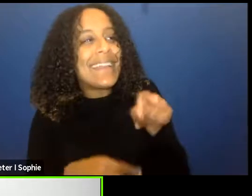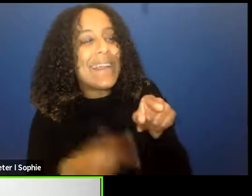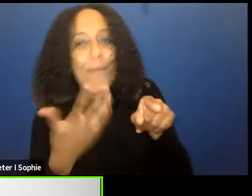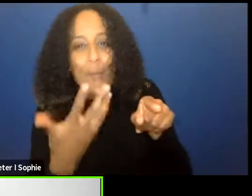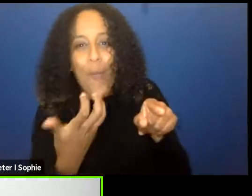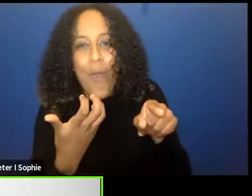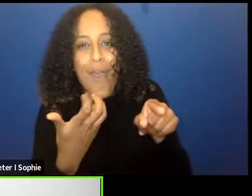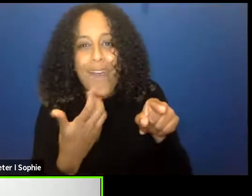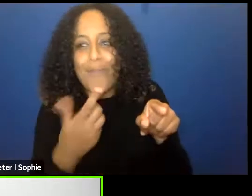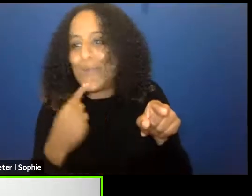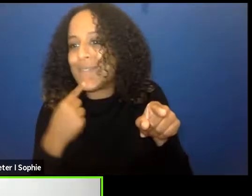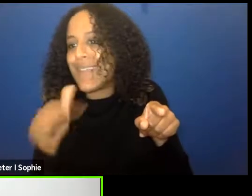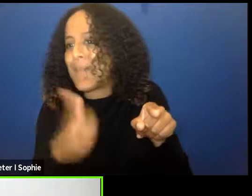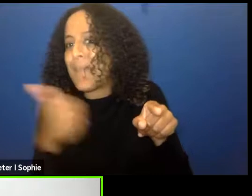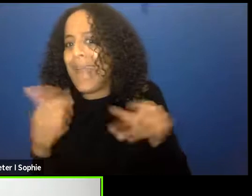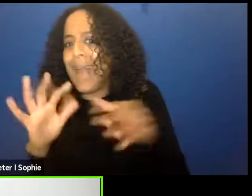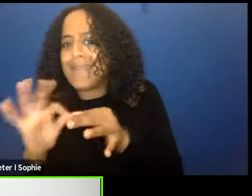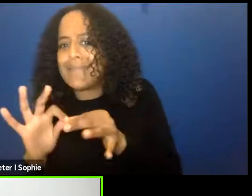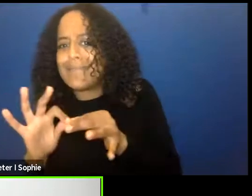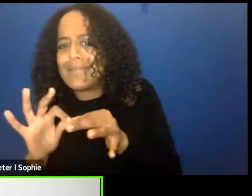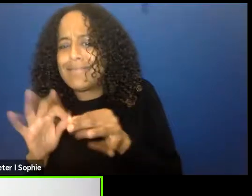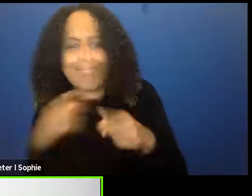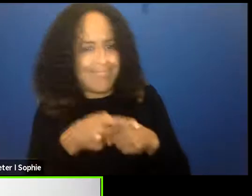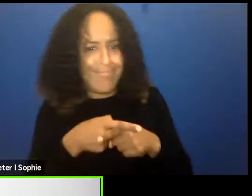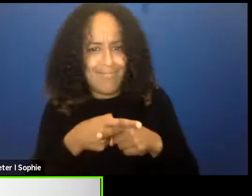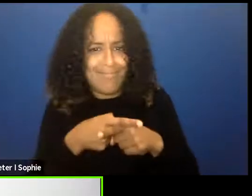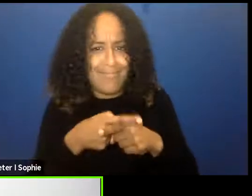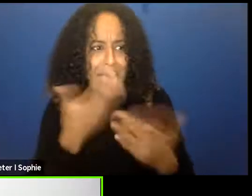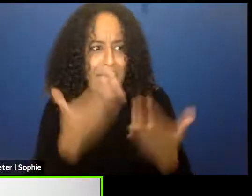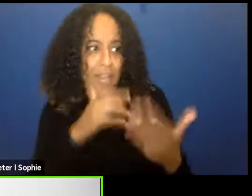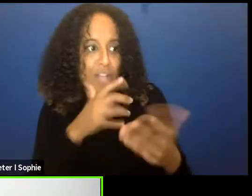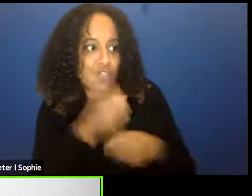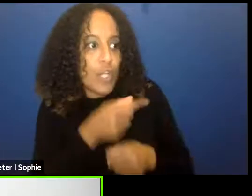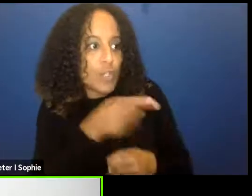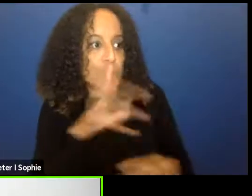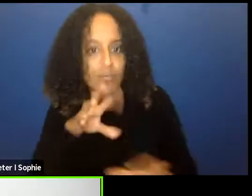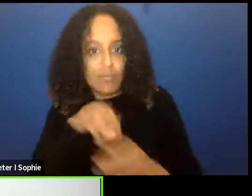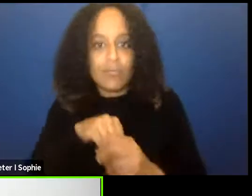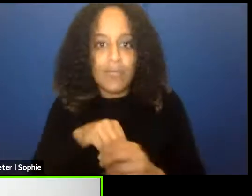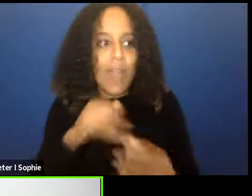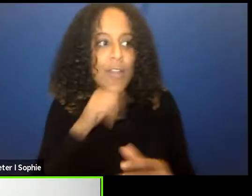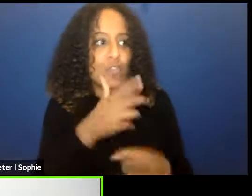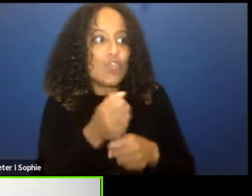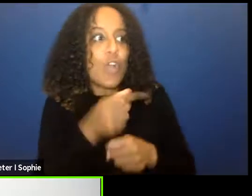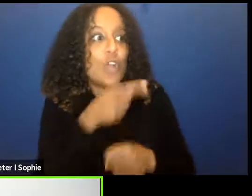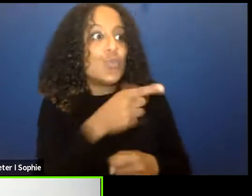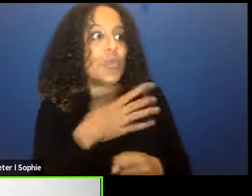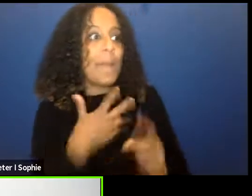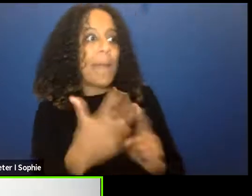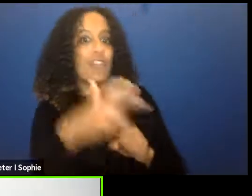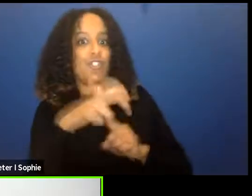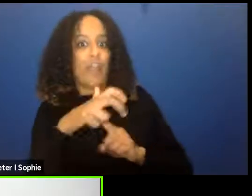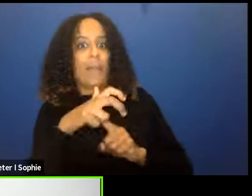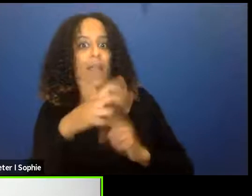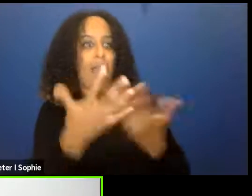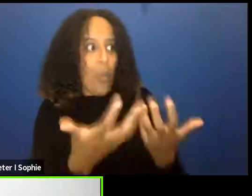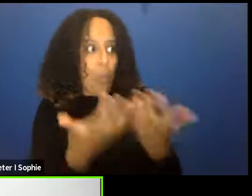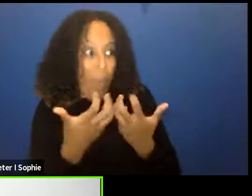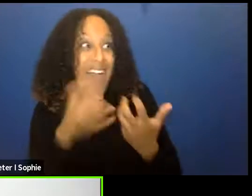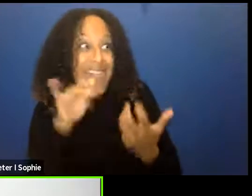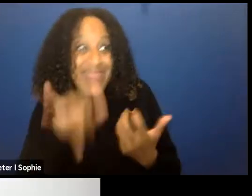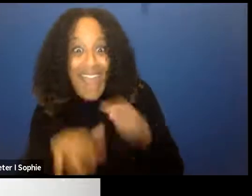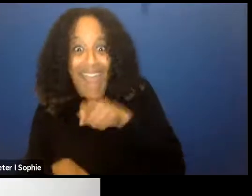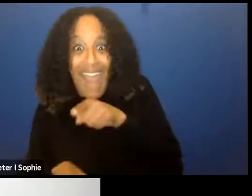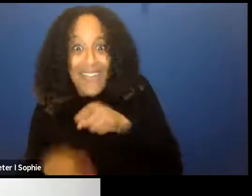That, I might not trust you to intervene. I might not trust you to be my champion, and where I really want that to